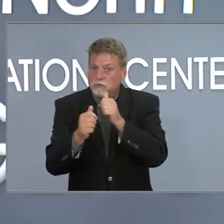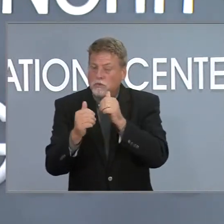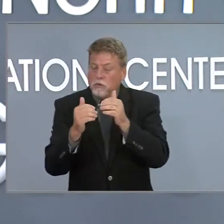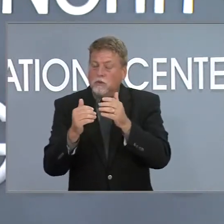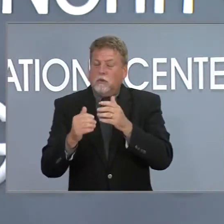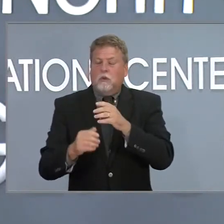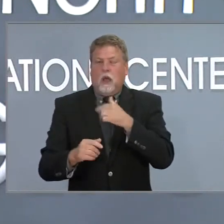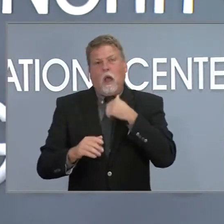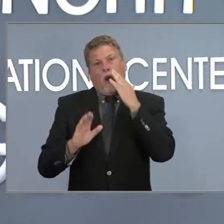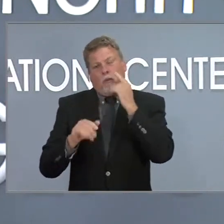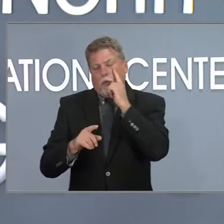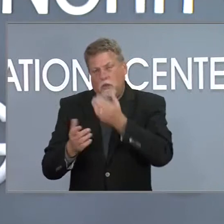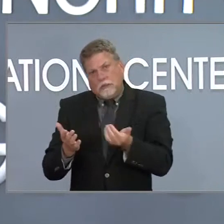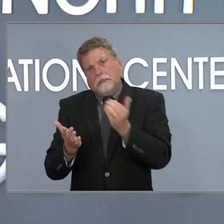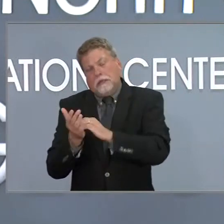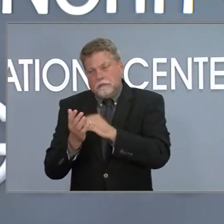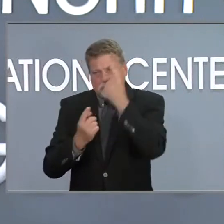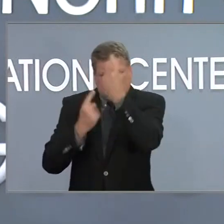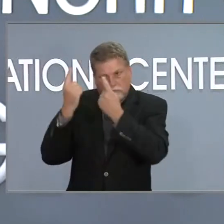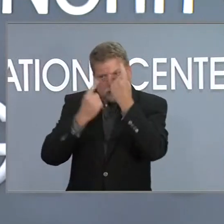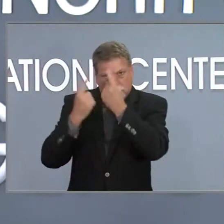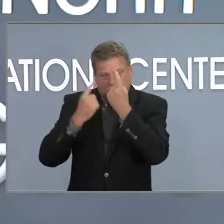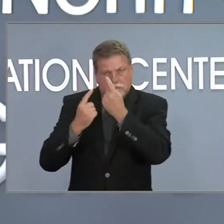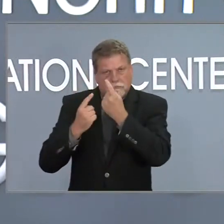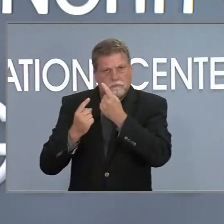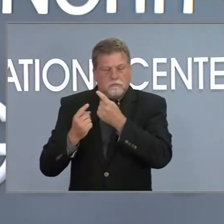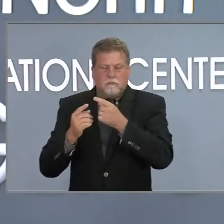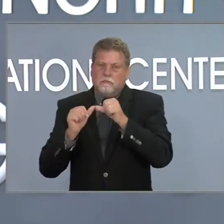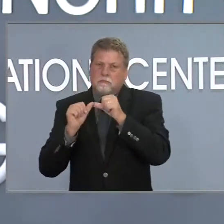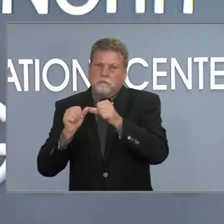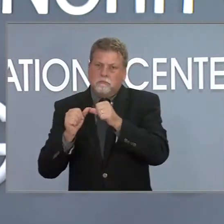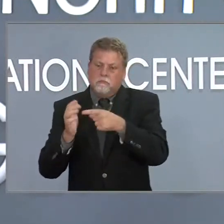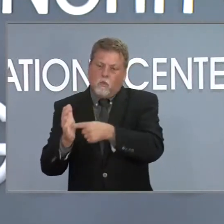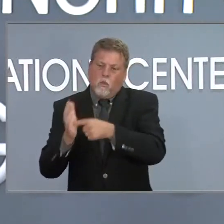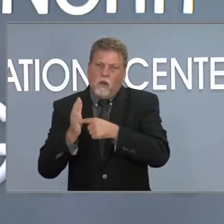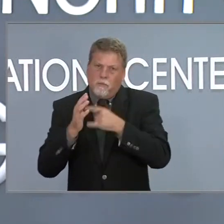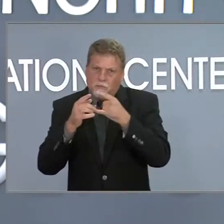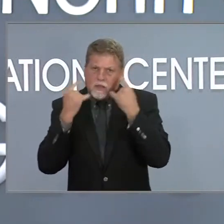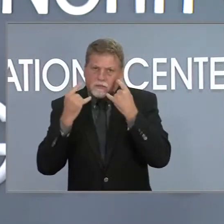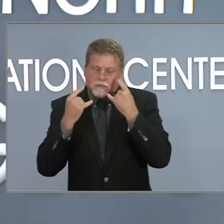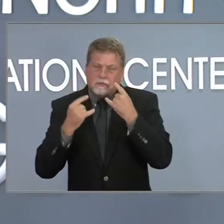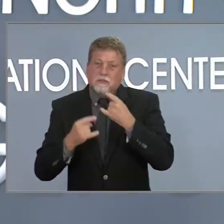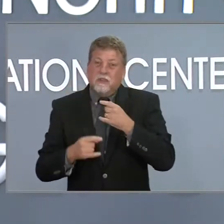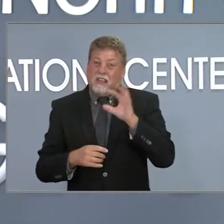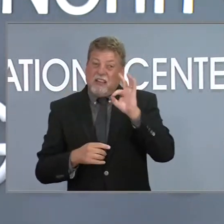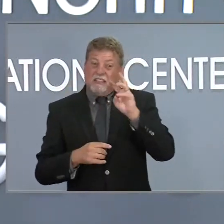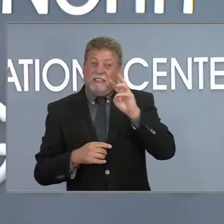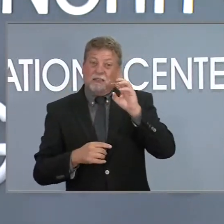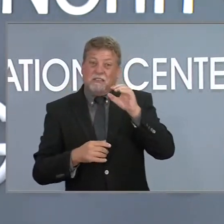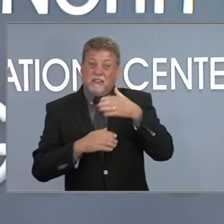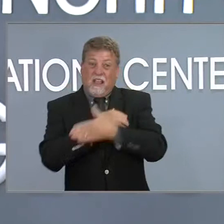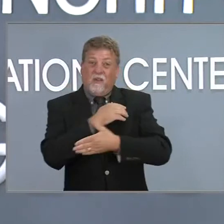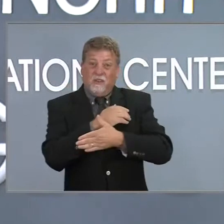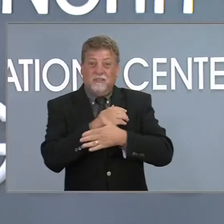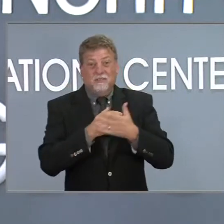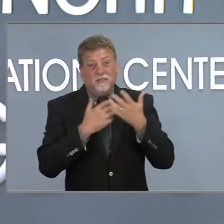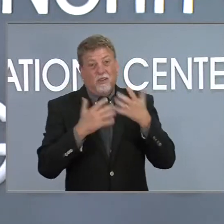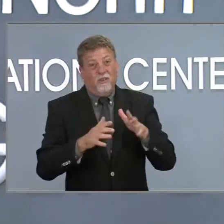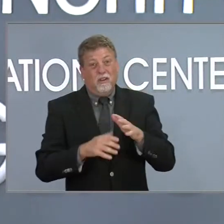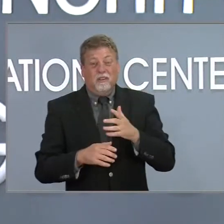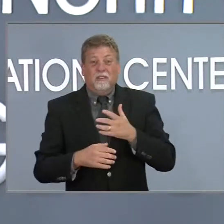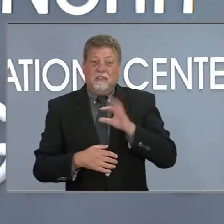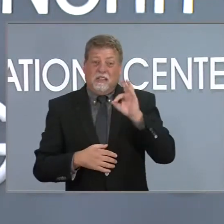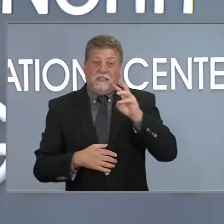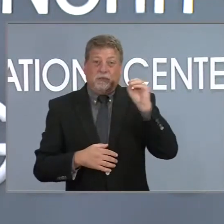to protect students. We have more than 96% of our students covered, and we'll continue working with them. And there's only